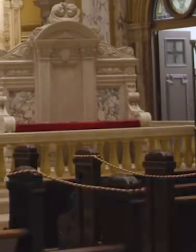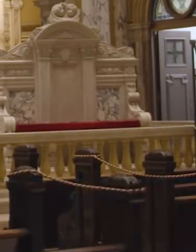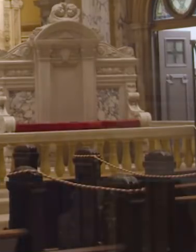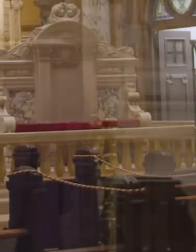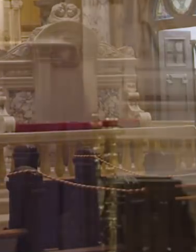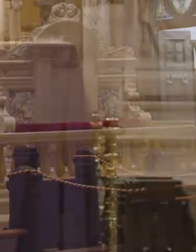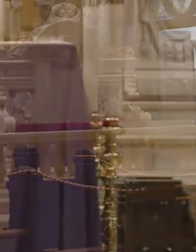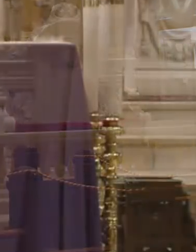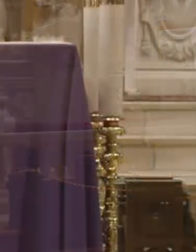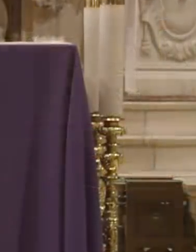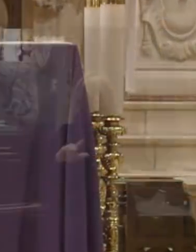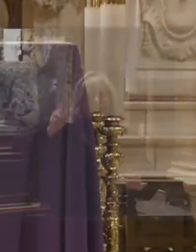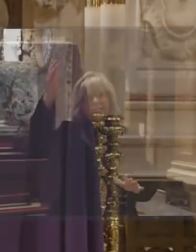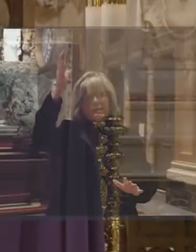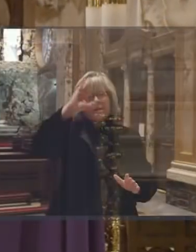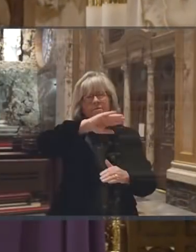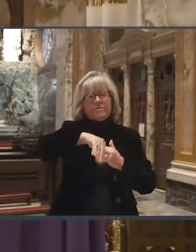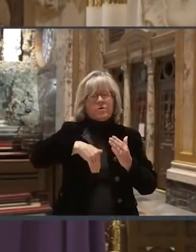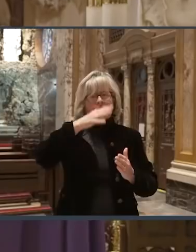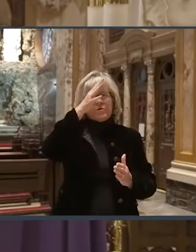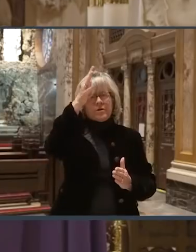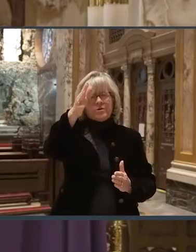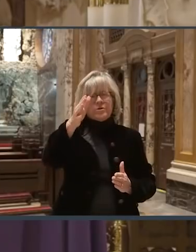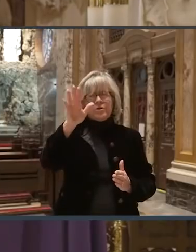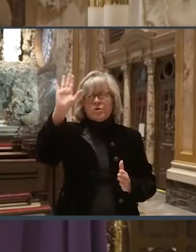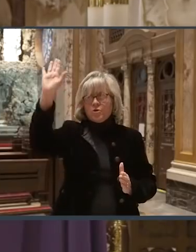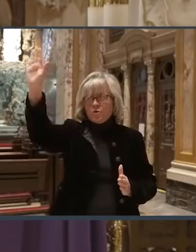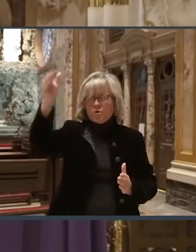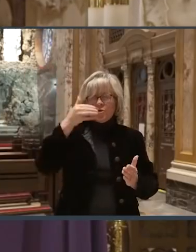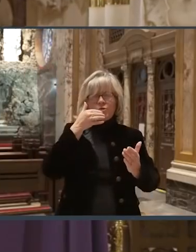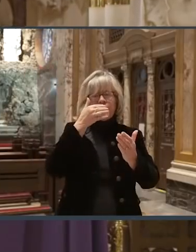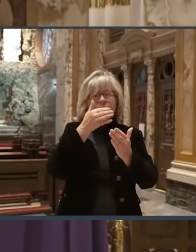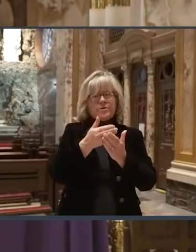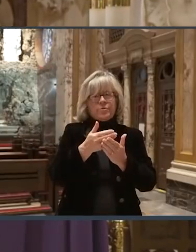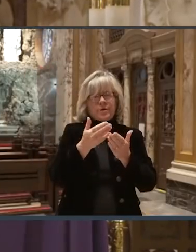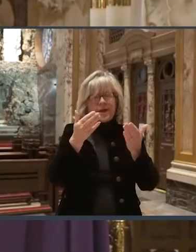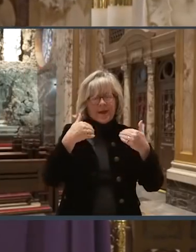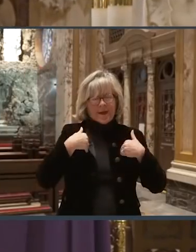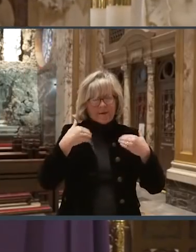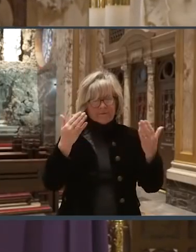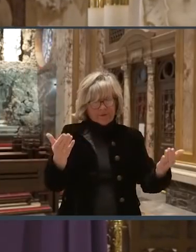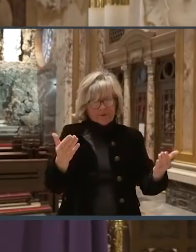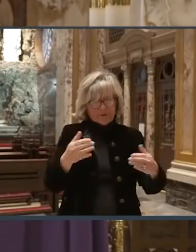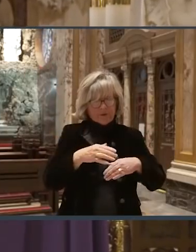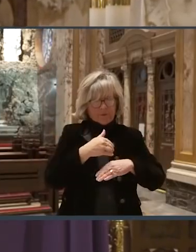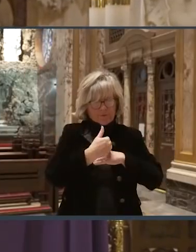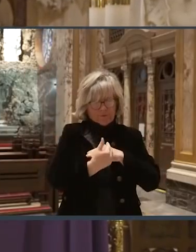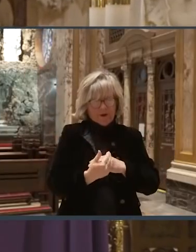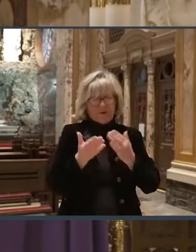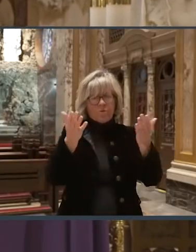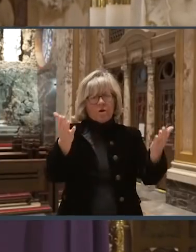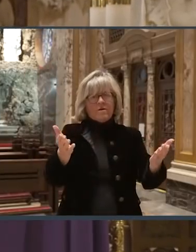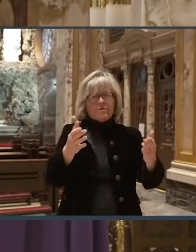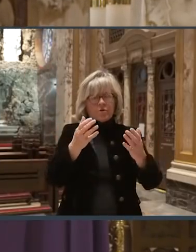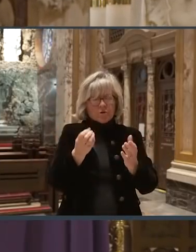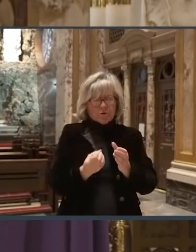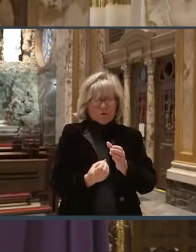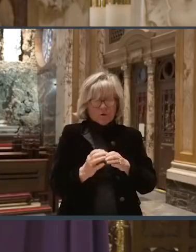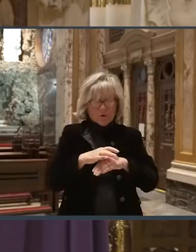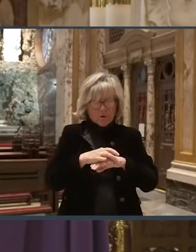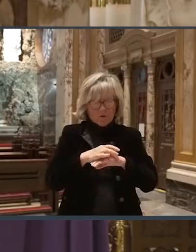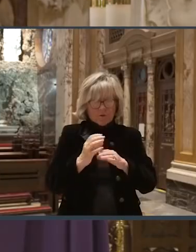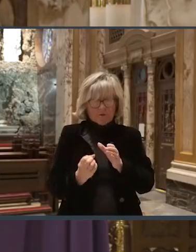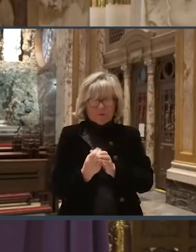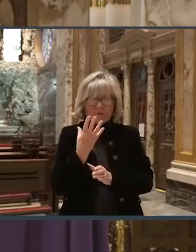Blessed are you, Lord, God of all creation, for through your goodness we have this bread to offer, which earth has given and human hands have made. It will